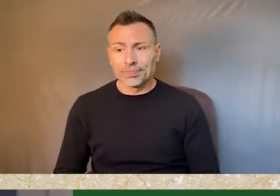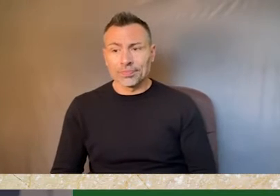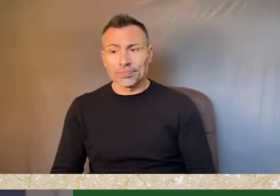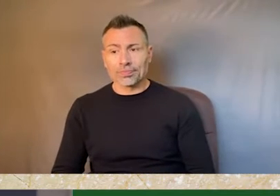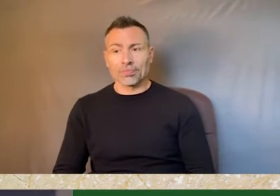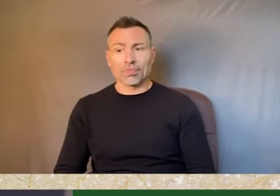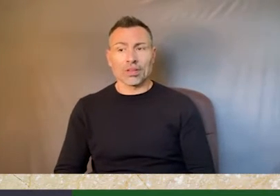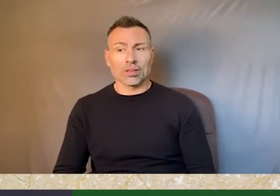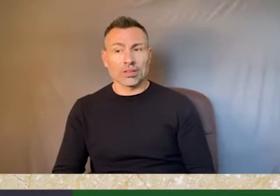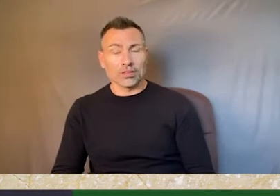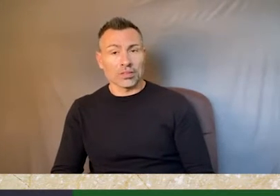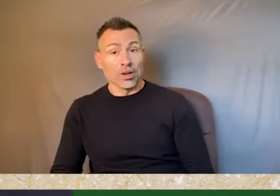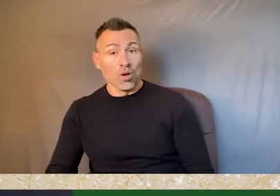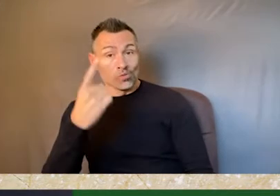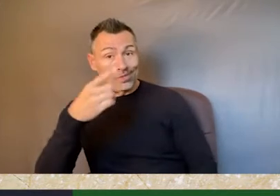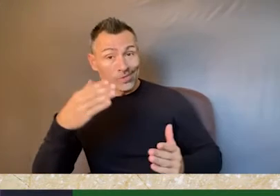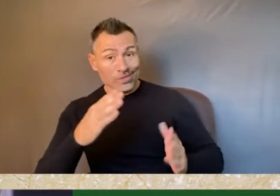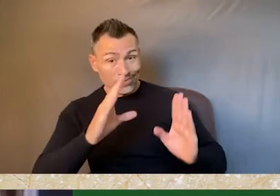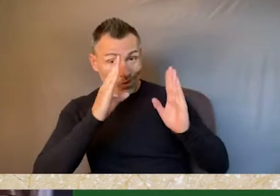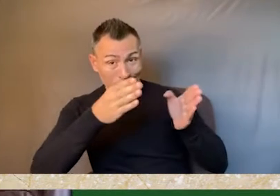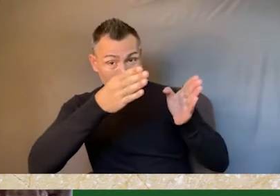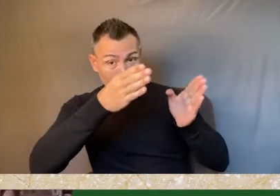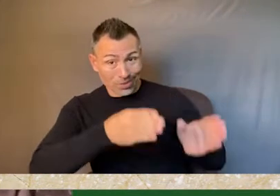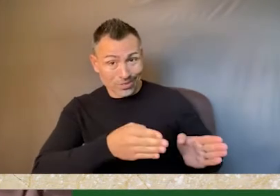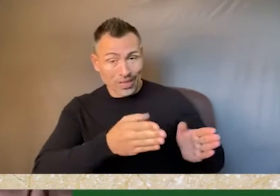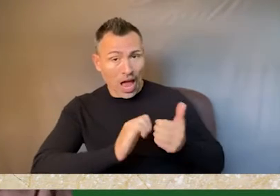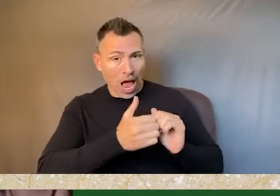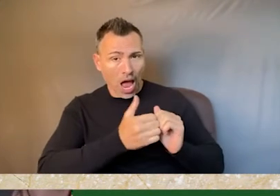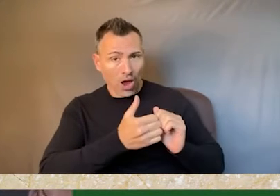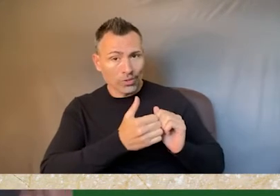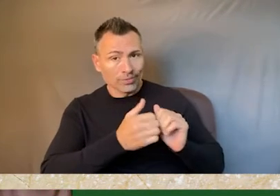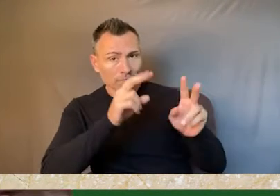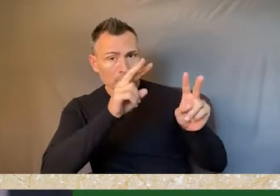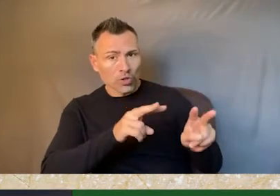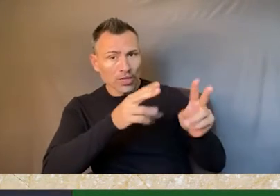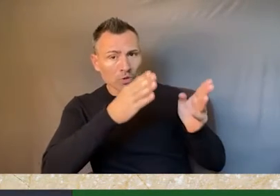One easy way to focus on the person is to watch the person signing